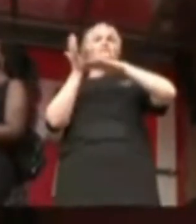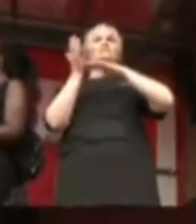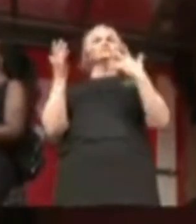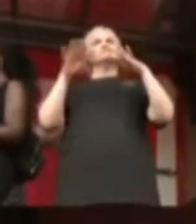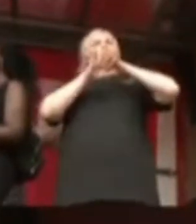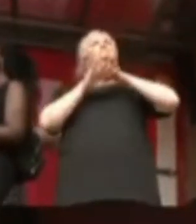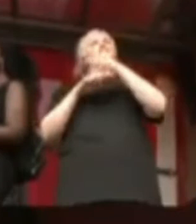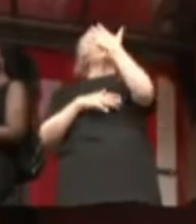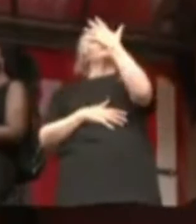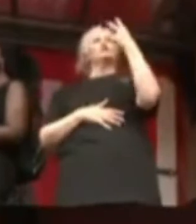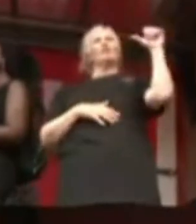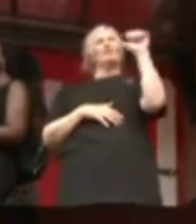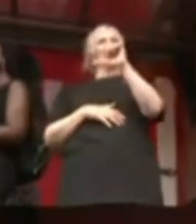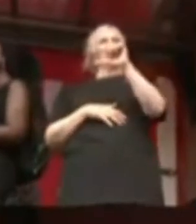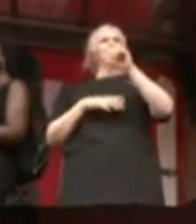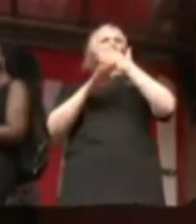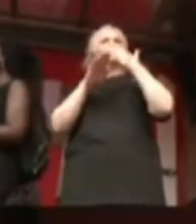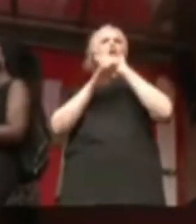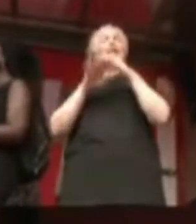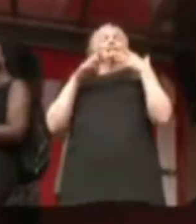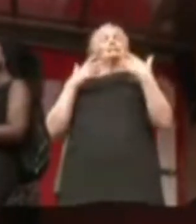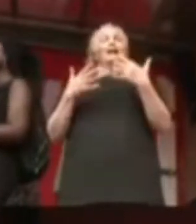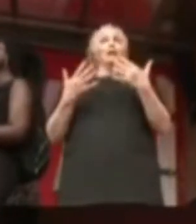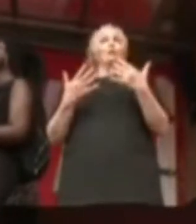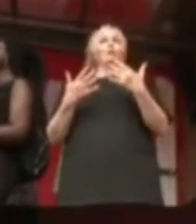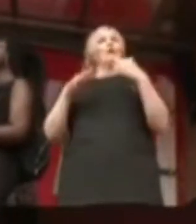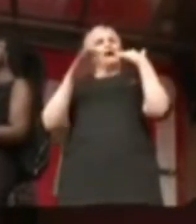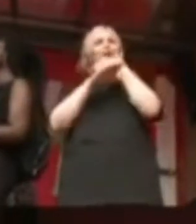52,000 workers. Now is the time for action.